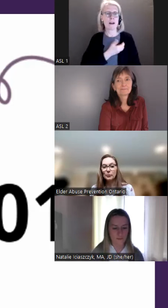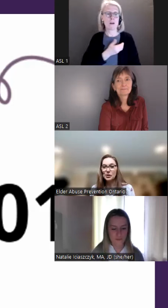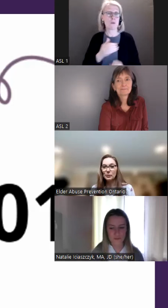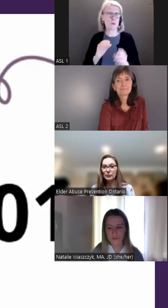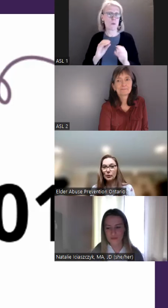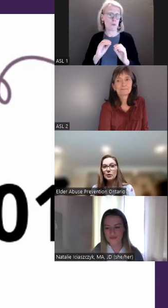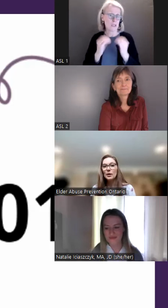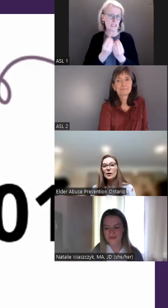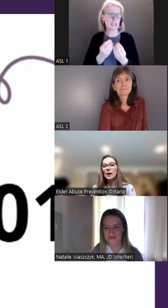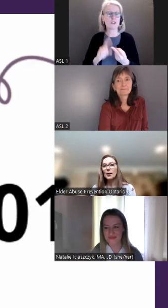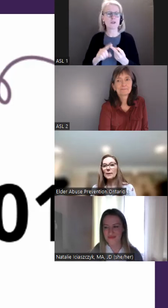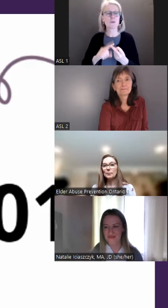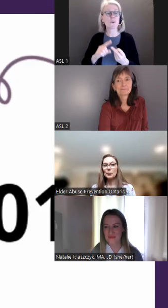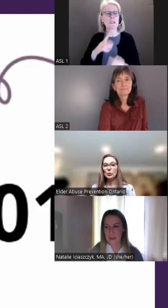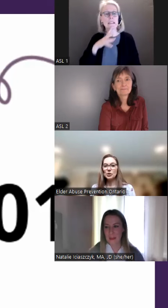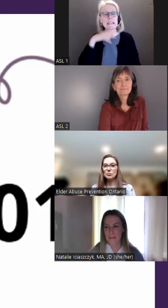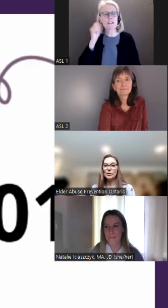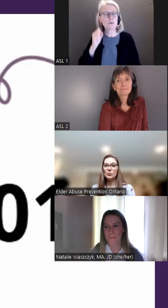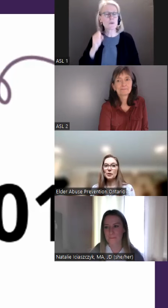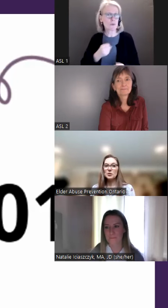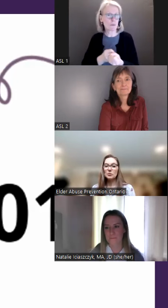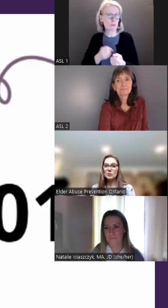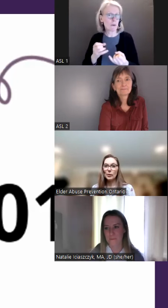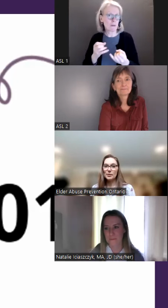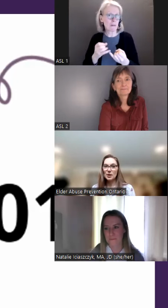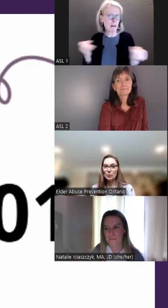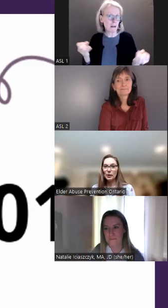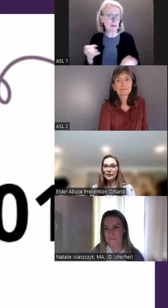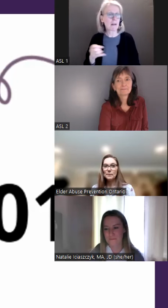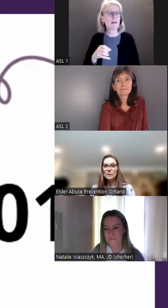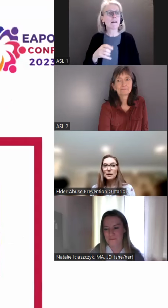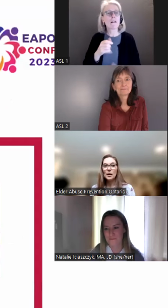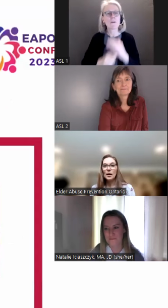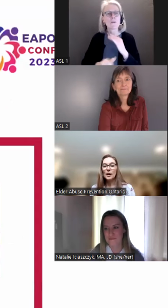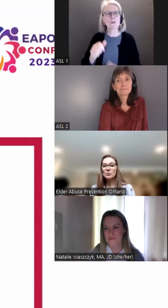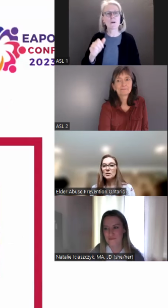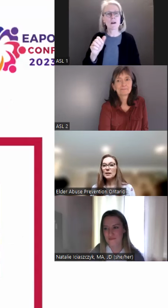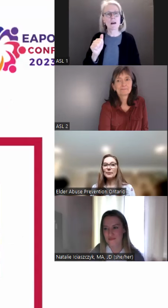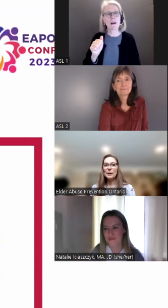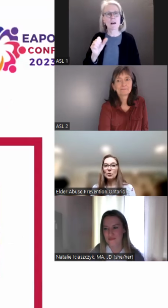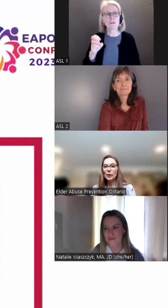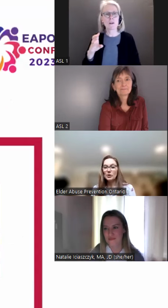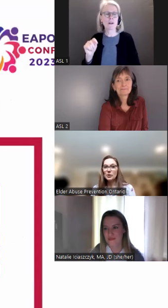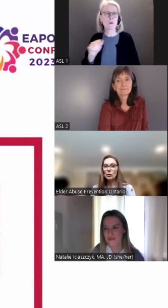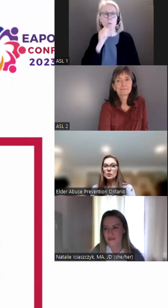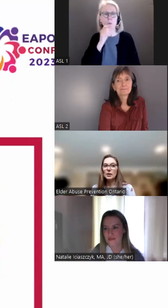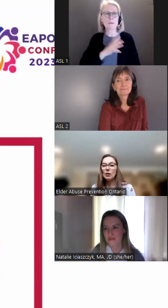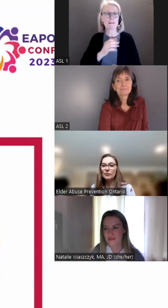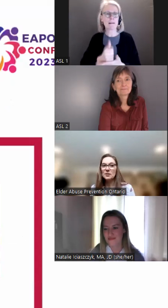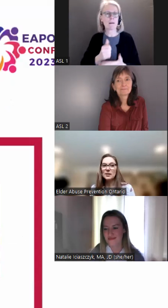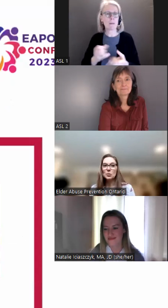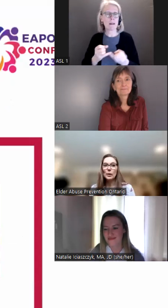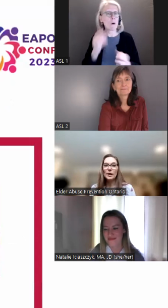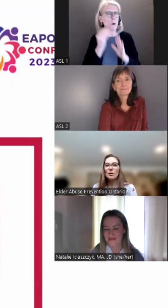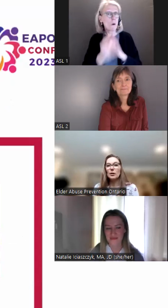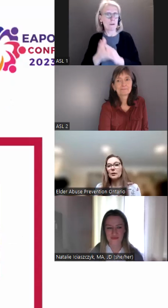and information and referral, which is run through the Assaulted Women's Helpline. Just to let everybody know, we are actually hosting a